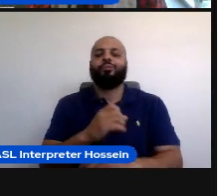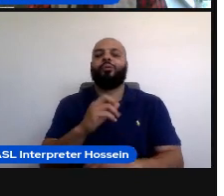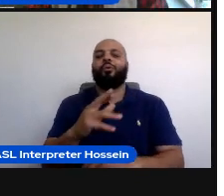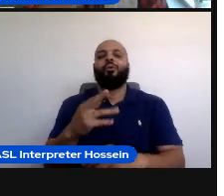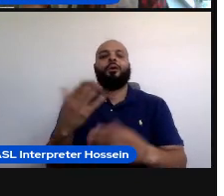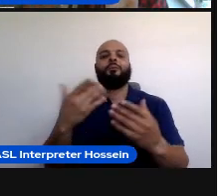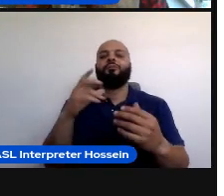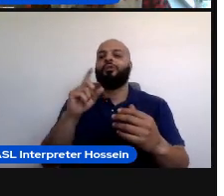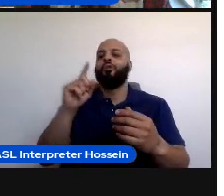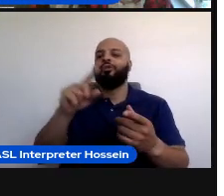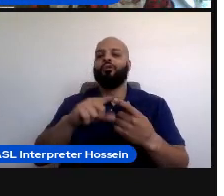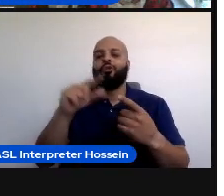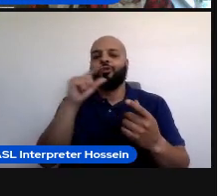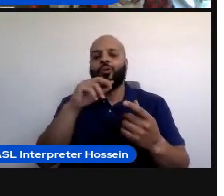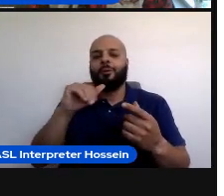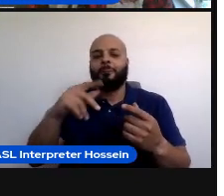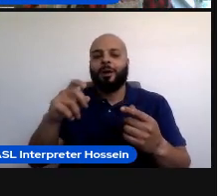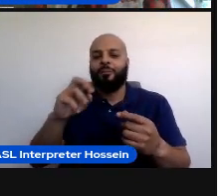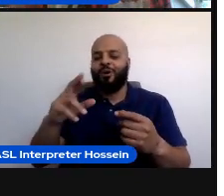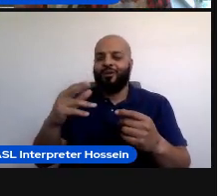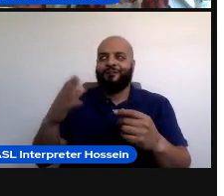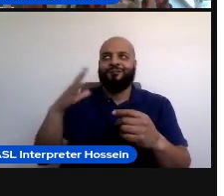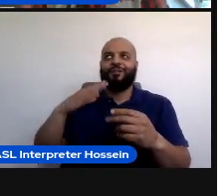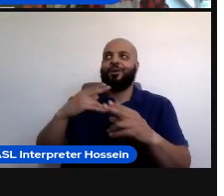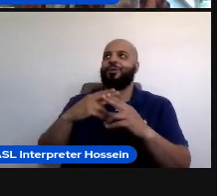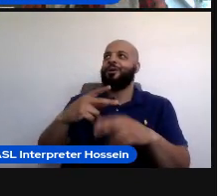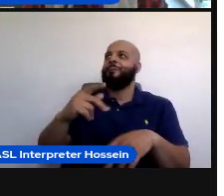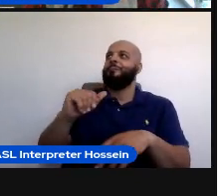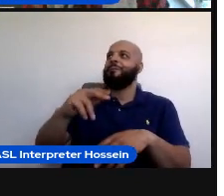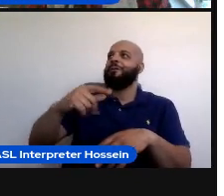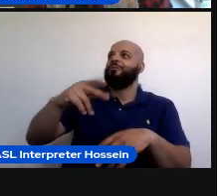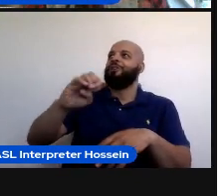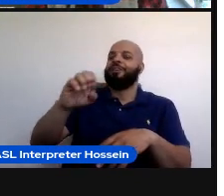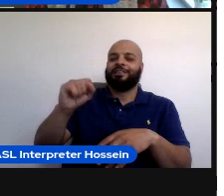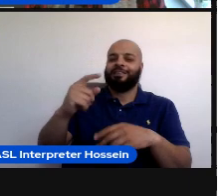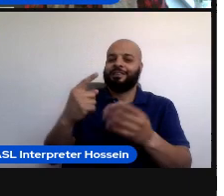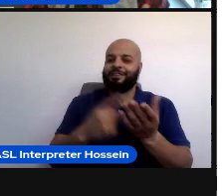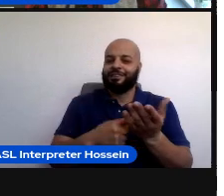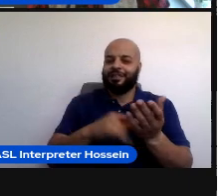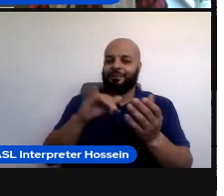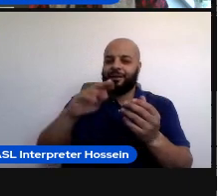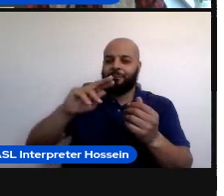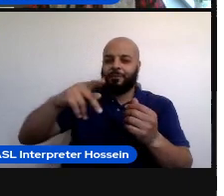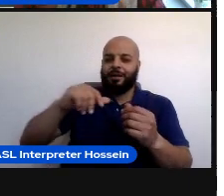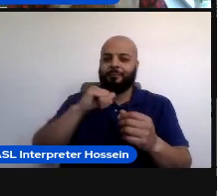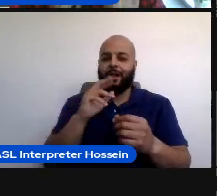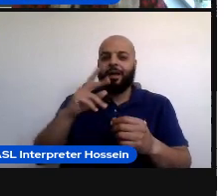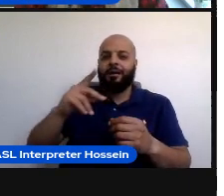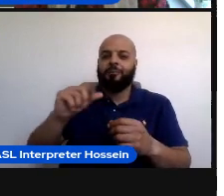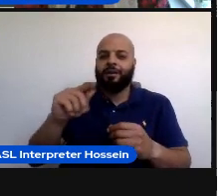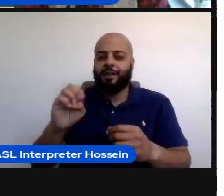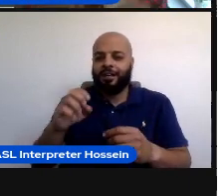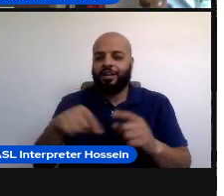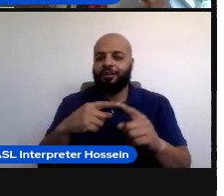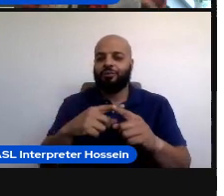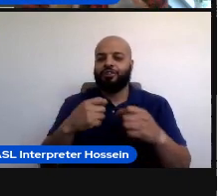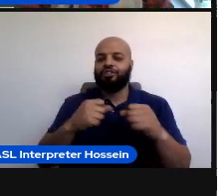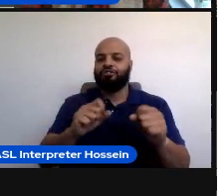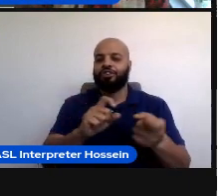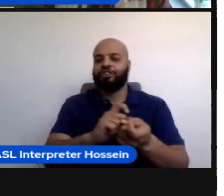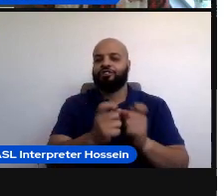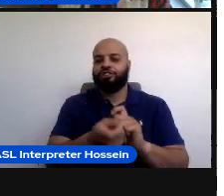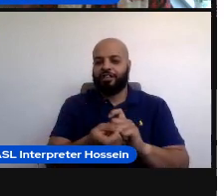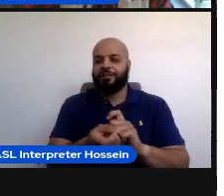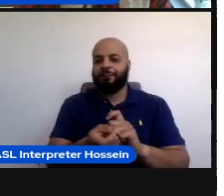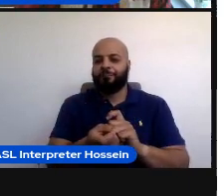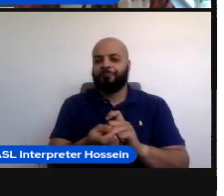a Google map, or back in the day, MapQuest, sometimes those maps aren't up to date when the streets change and there's a road blocked off. But having a plan,